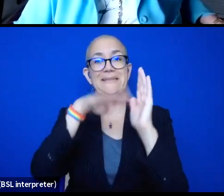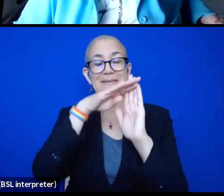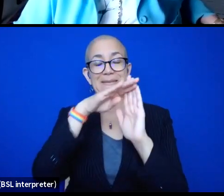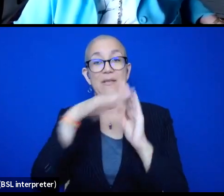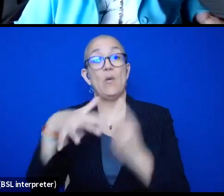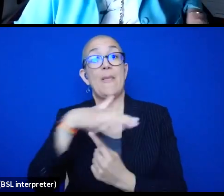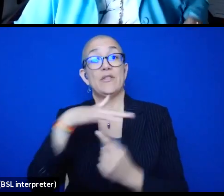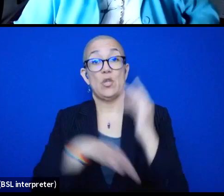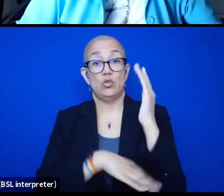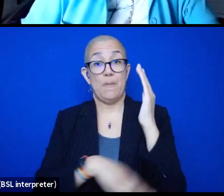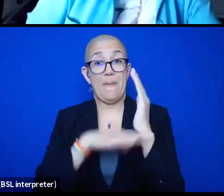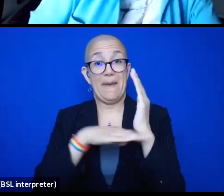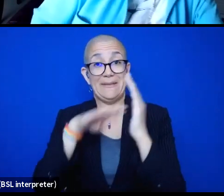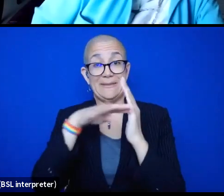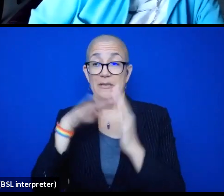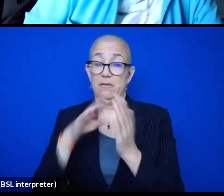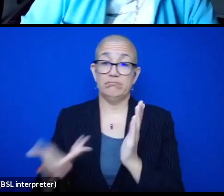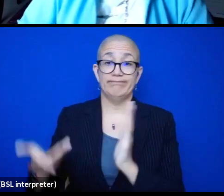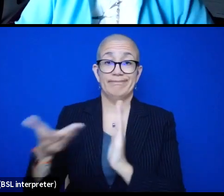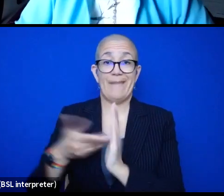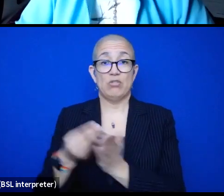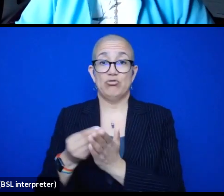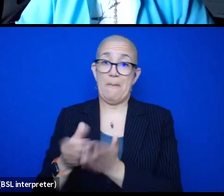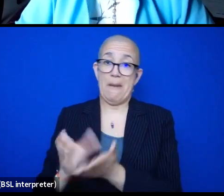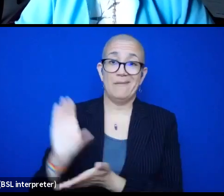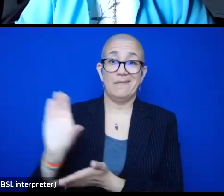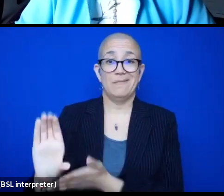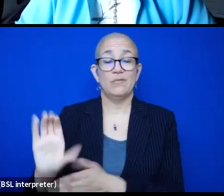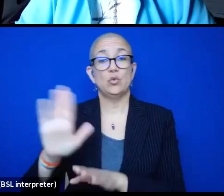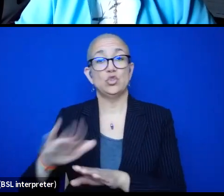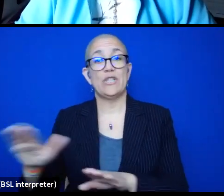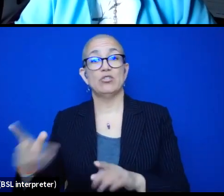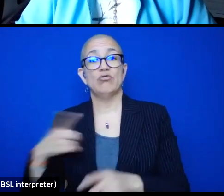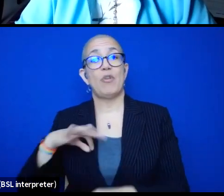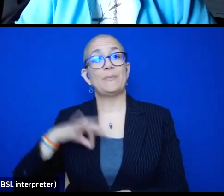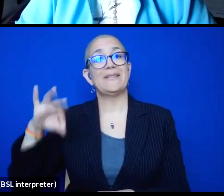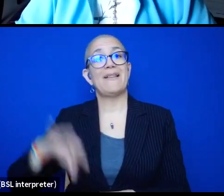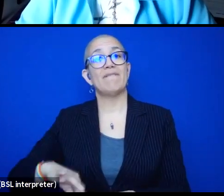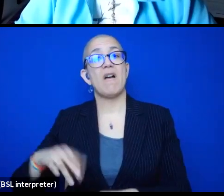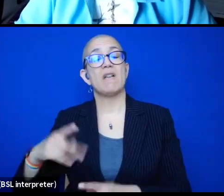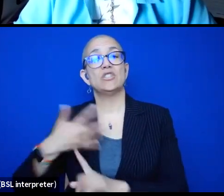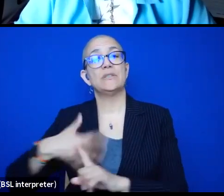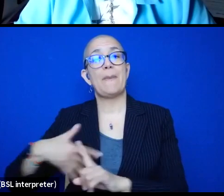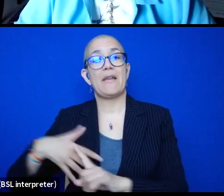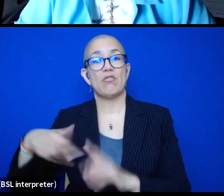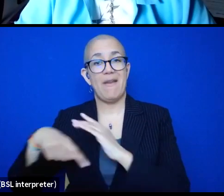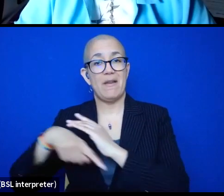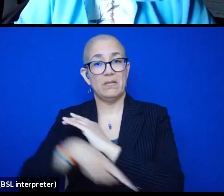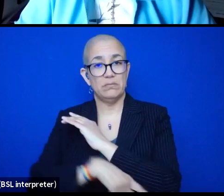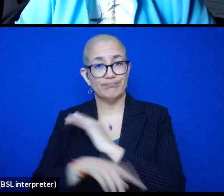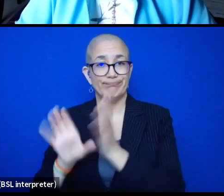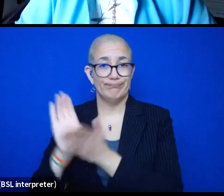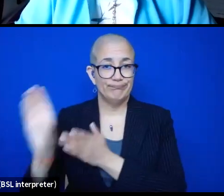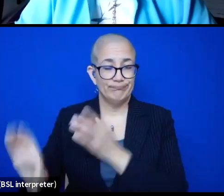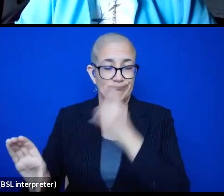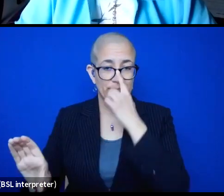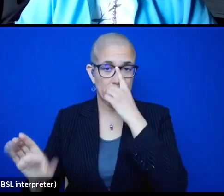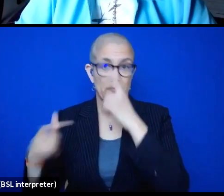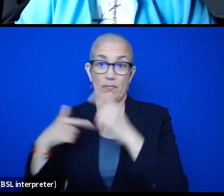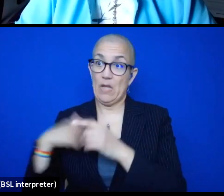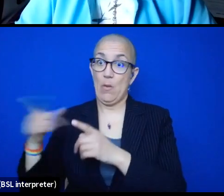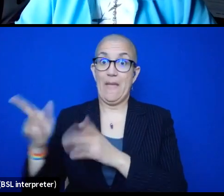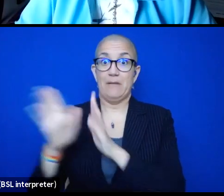extra money to children from more disadvantaged backgrounds. And I took that into our